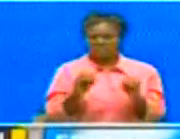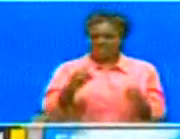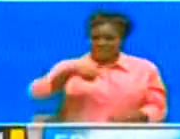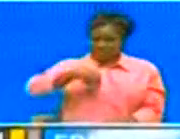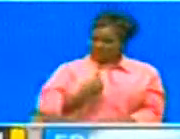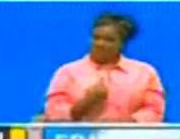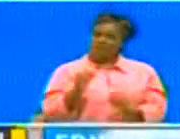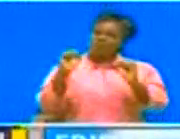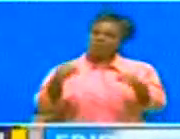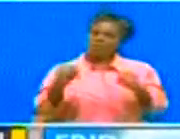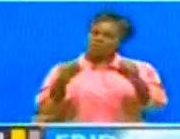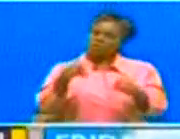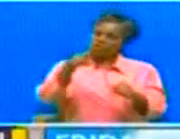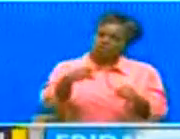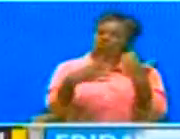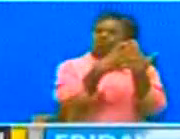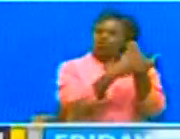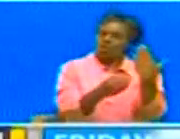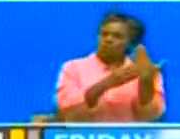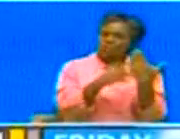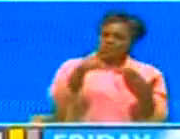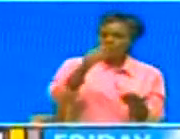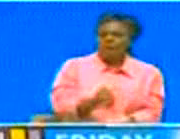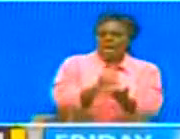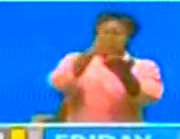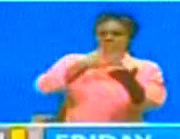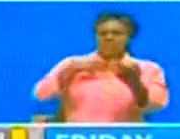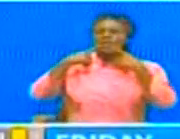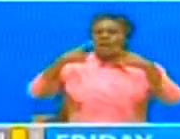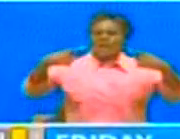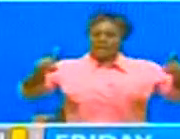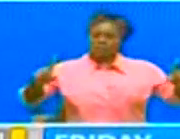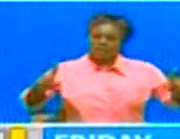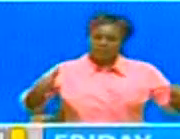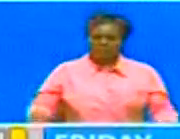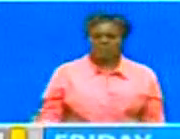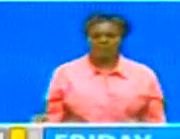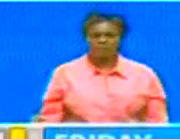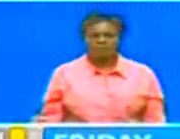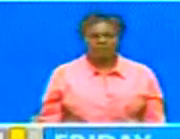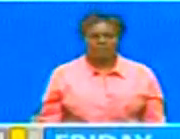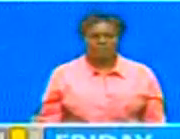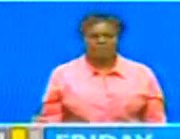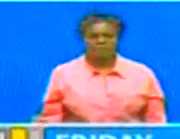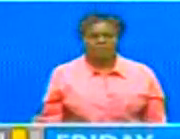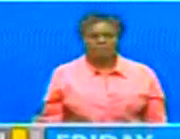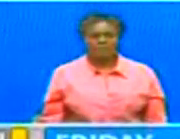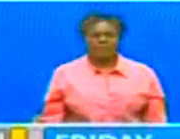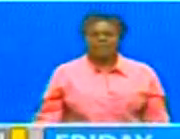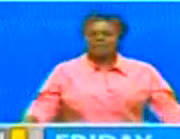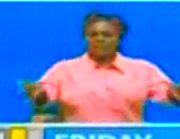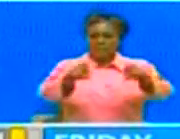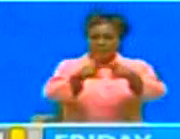For me, you can carry my material because you'll be helping me to spread the word. All right. And let them